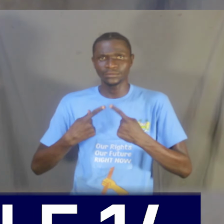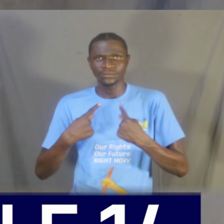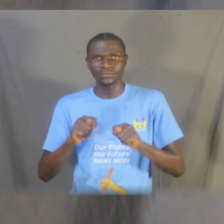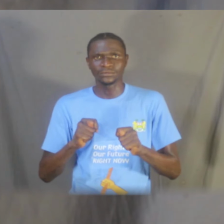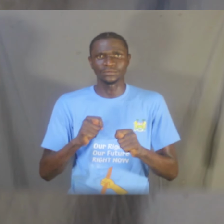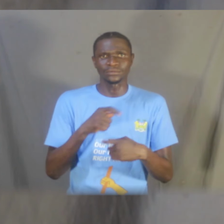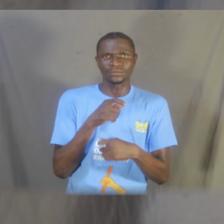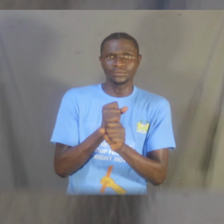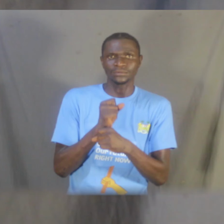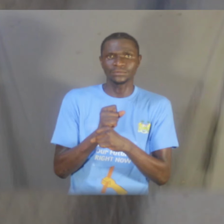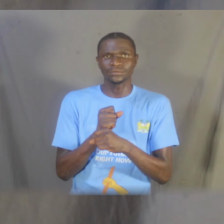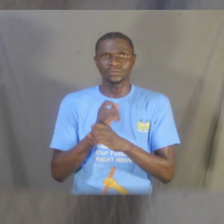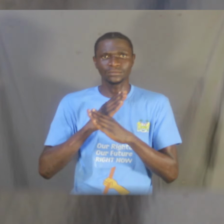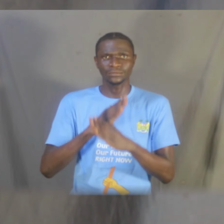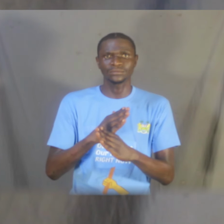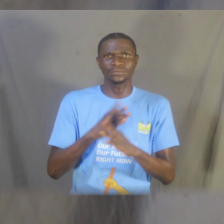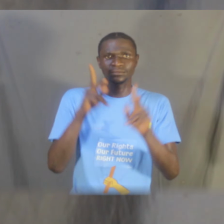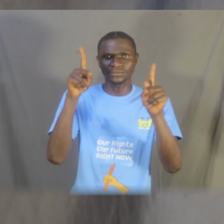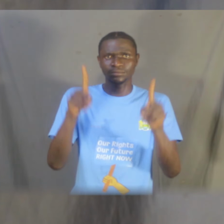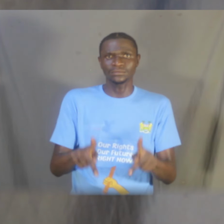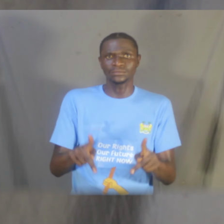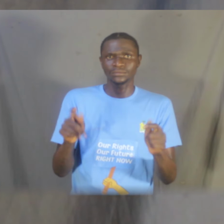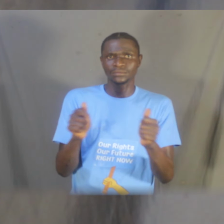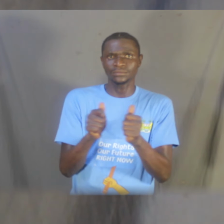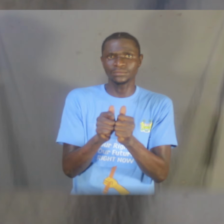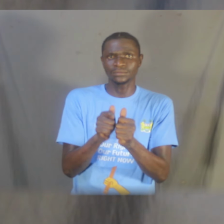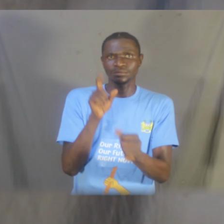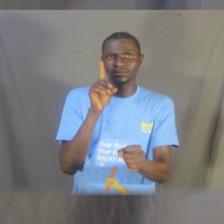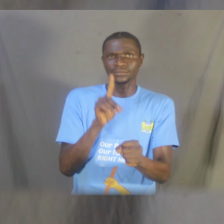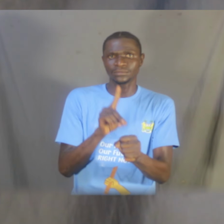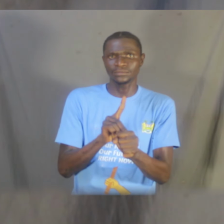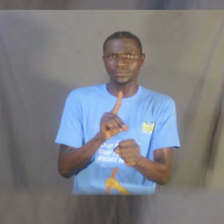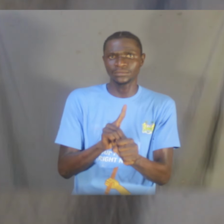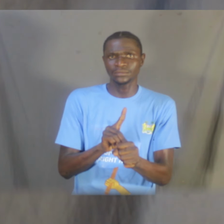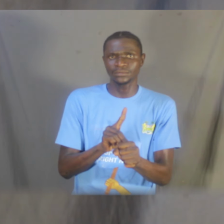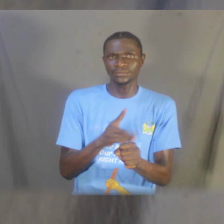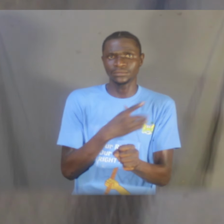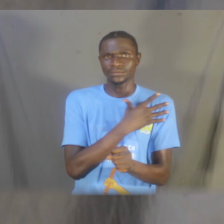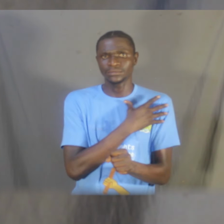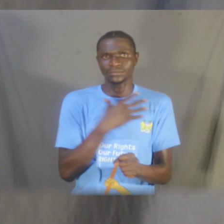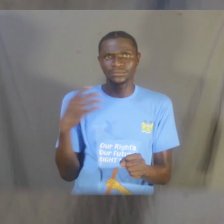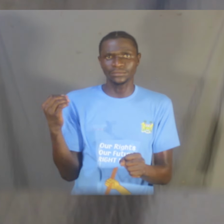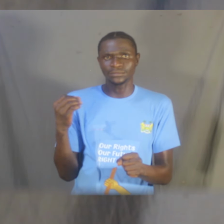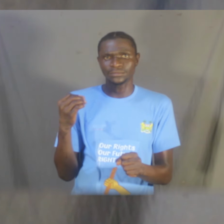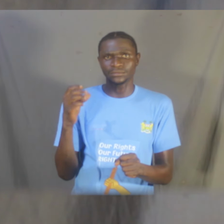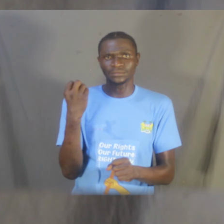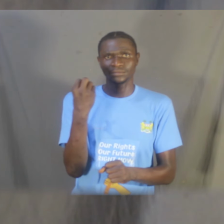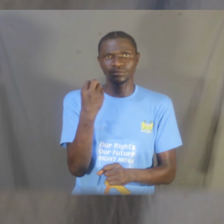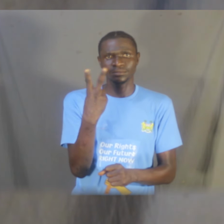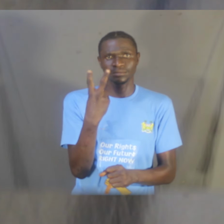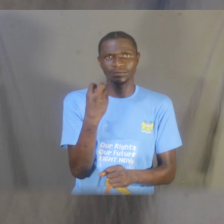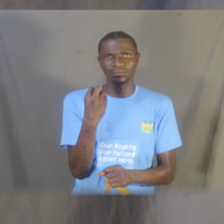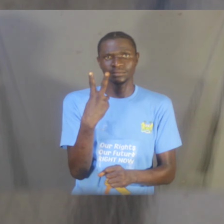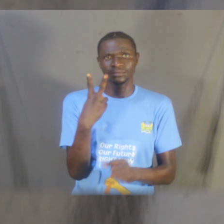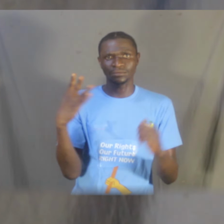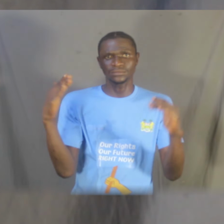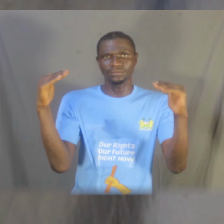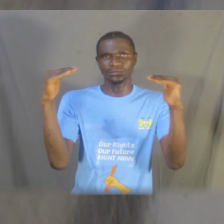security. Guarantees the right to liberty and security, preventing arbitrary deprivation of liberty due